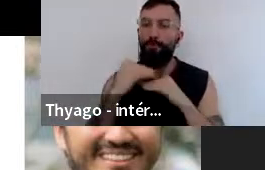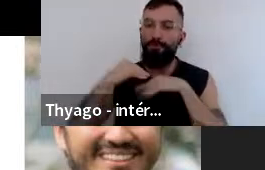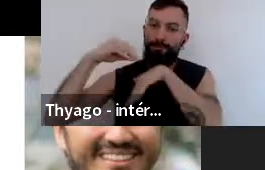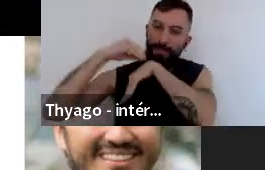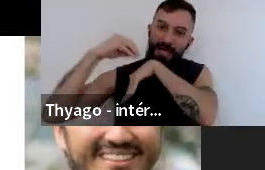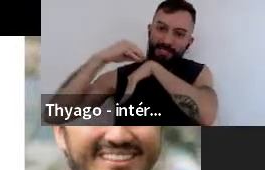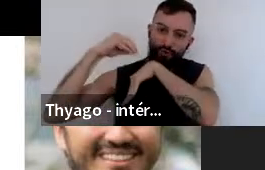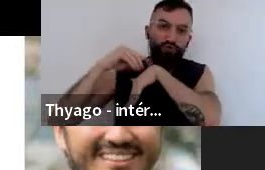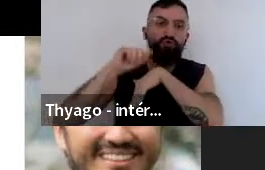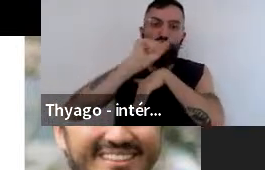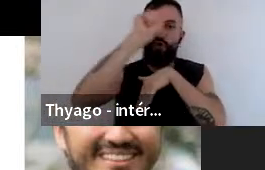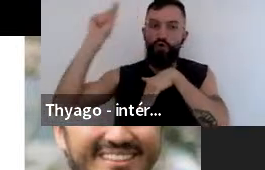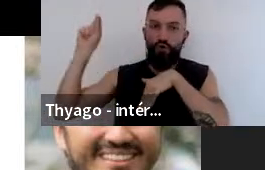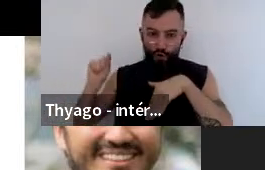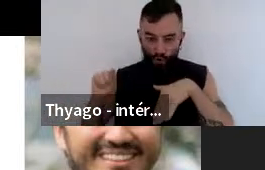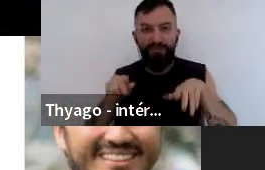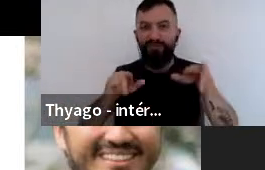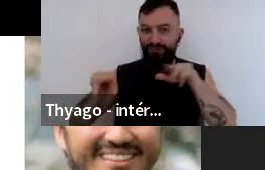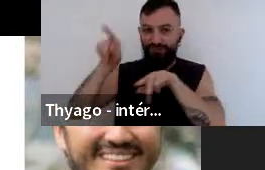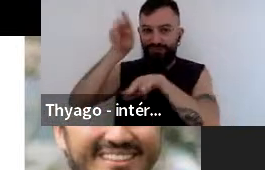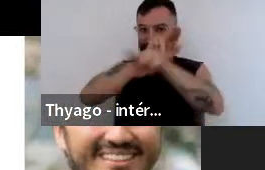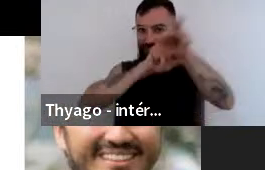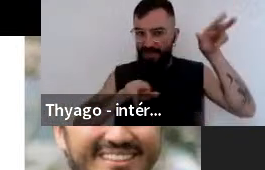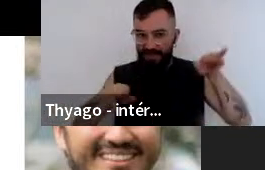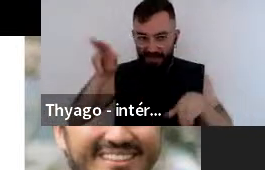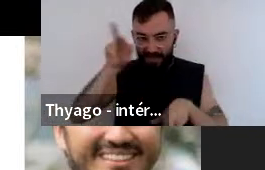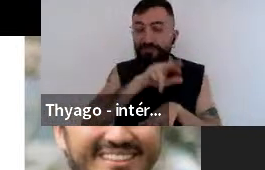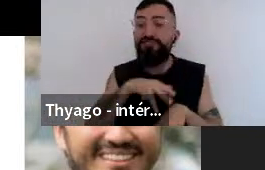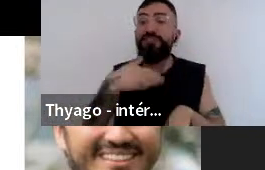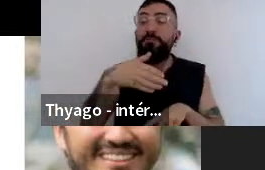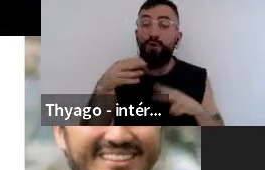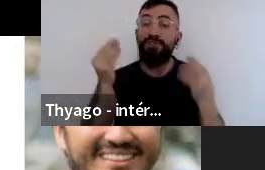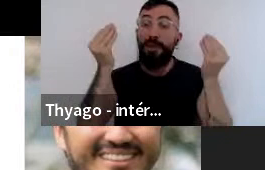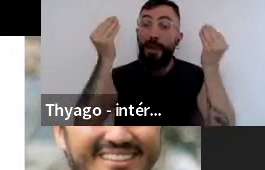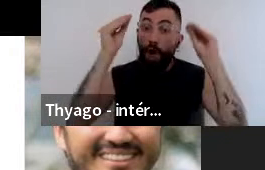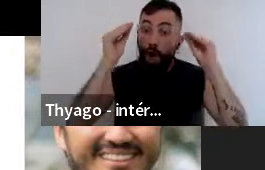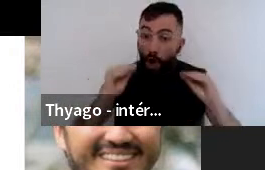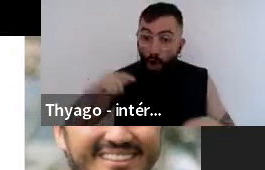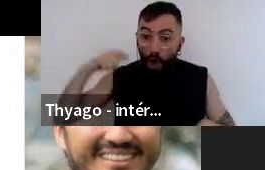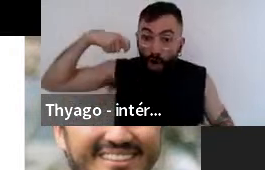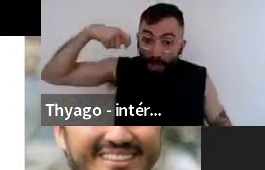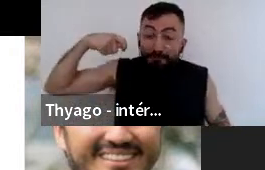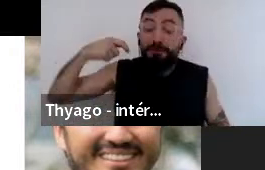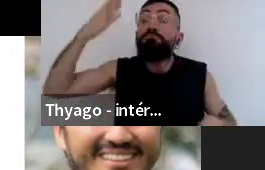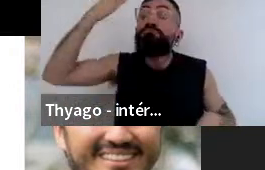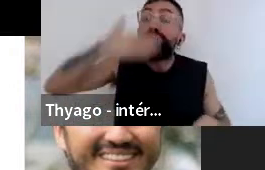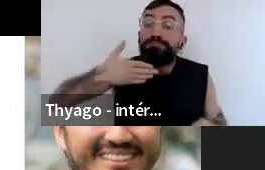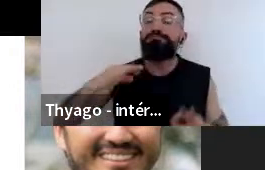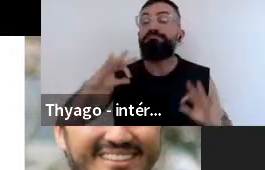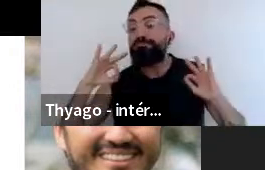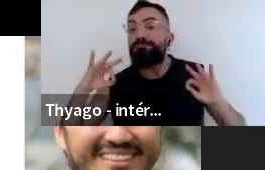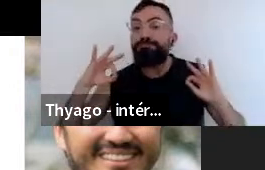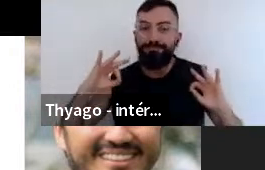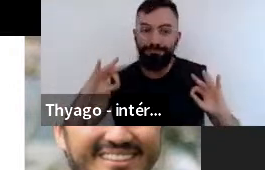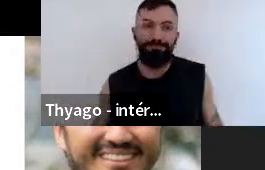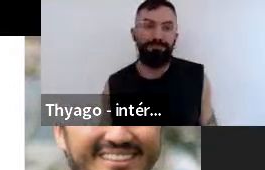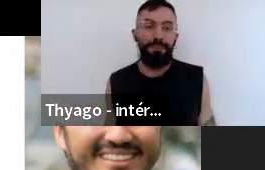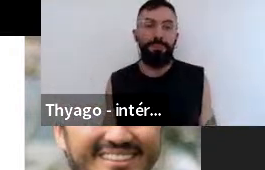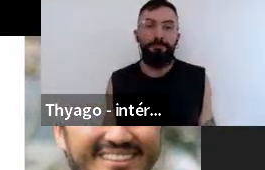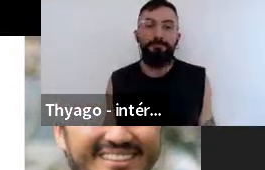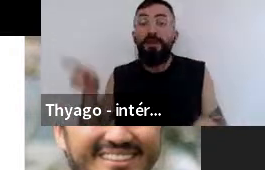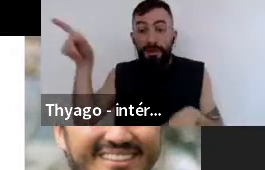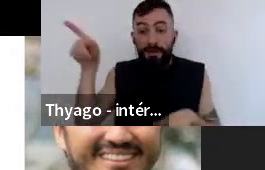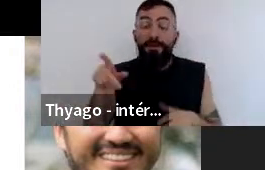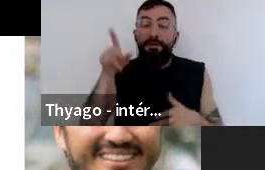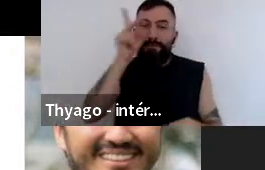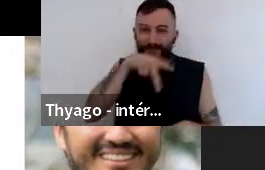validated through a blog, which you can see on the slide. He applied